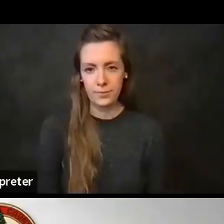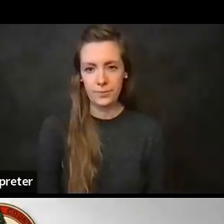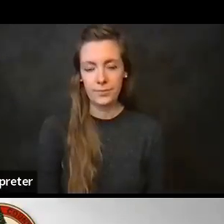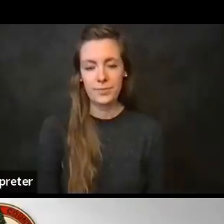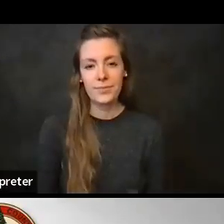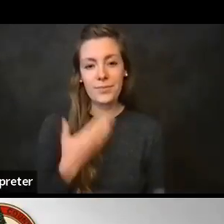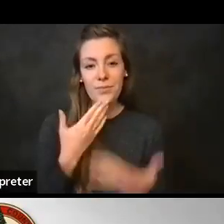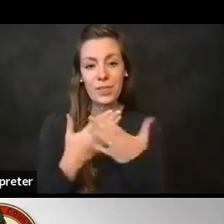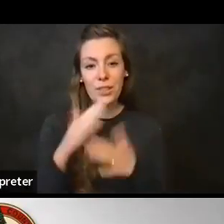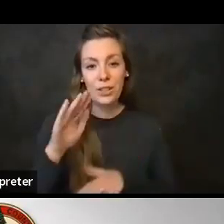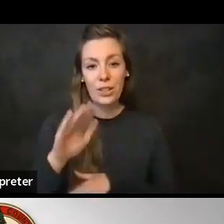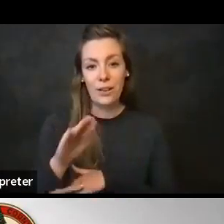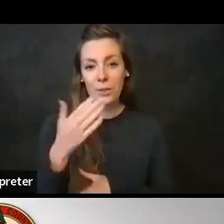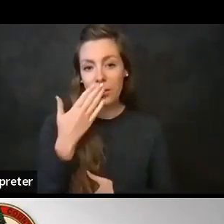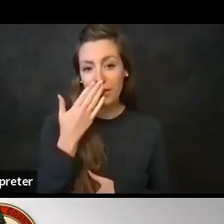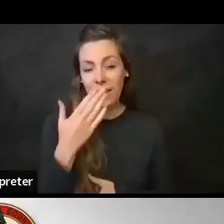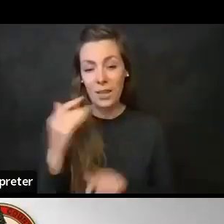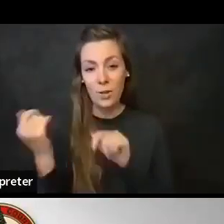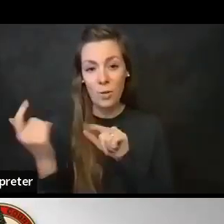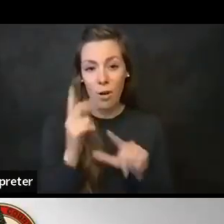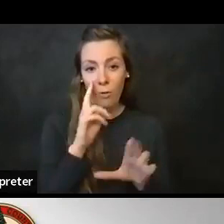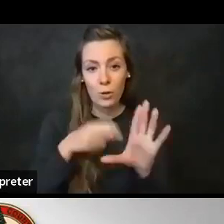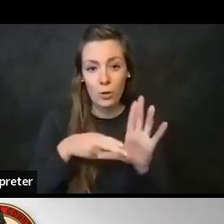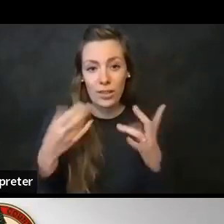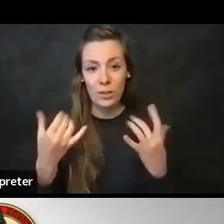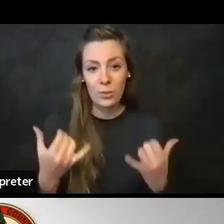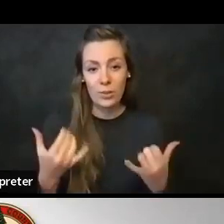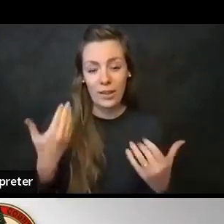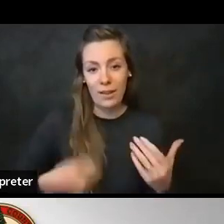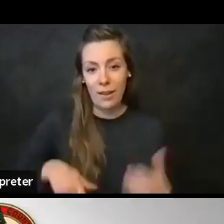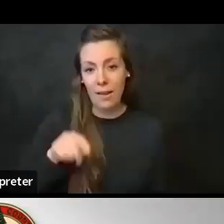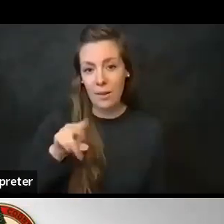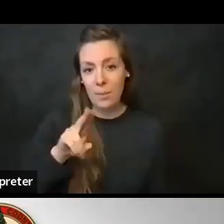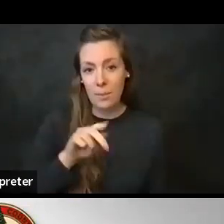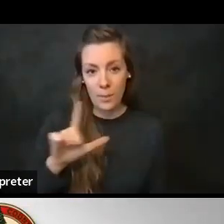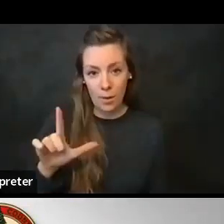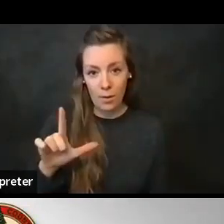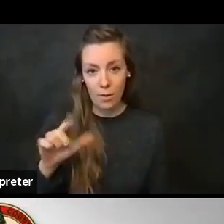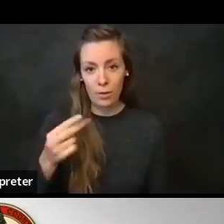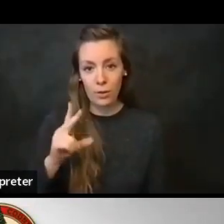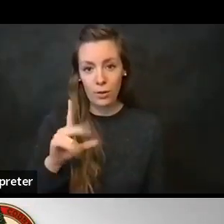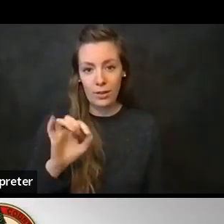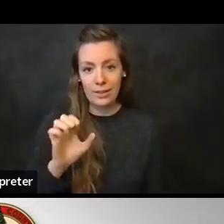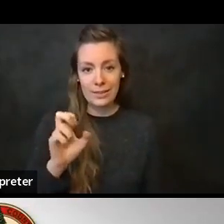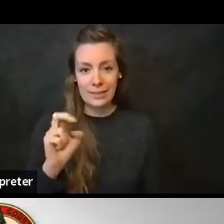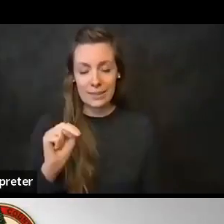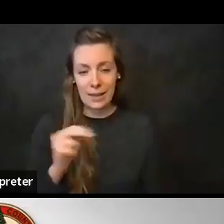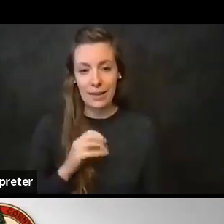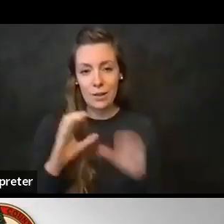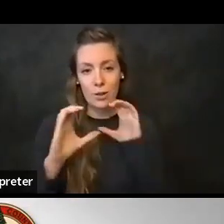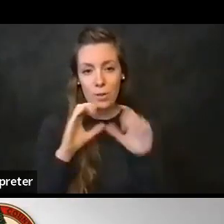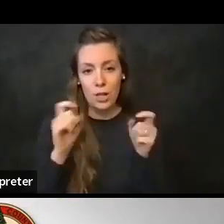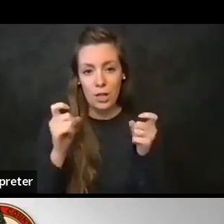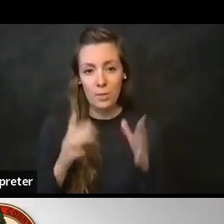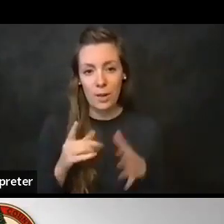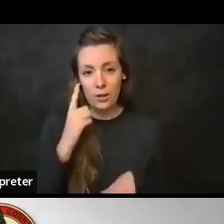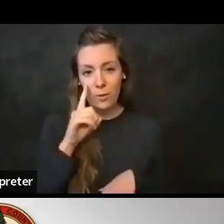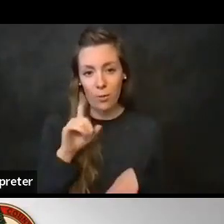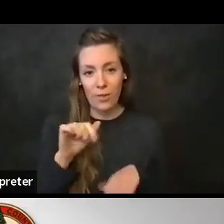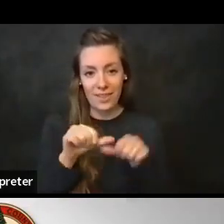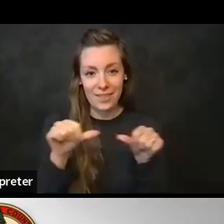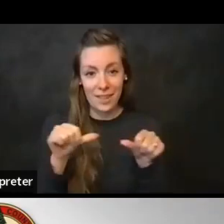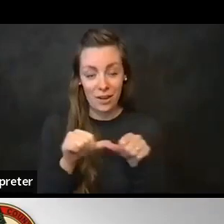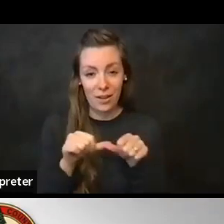Good afternoon. Thank you all for joining us today. I'm Paul Gullickson, Communications Manager for the County of Sonoma, and this